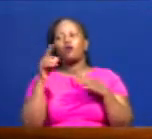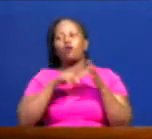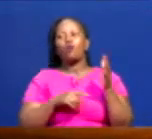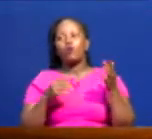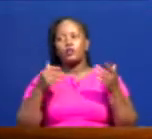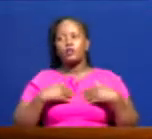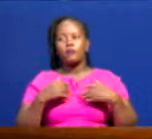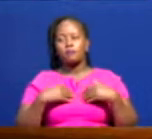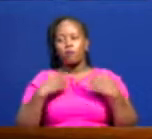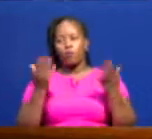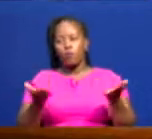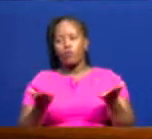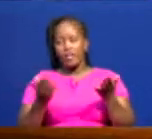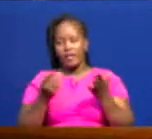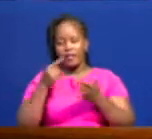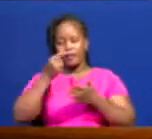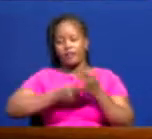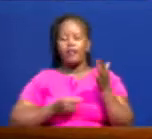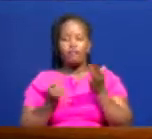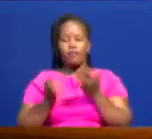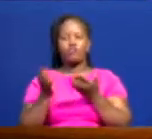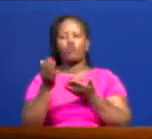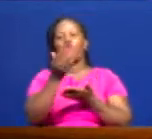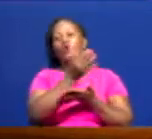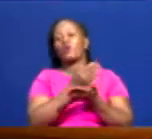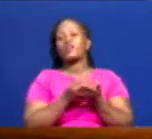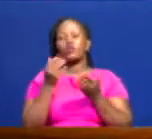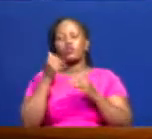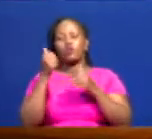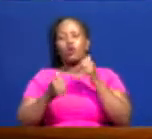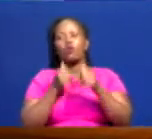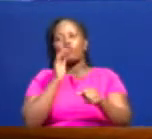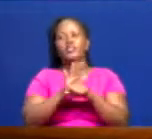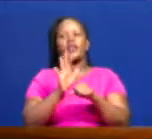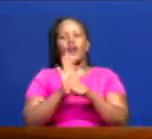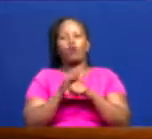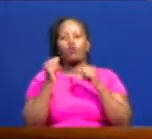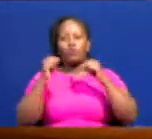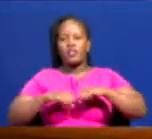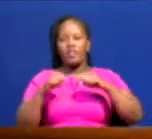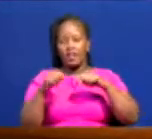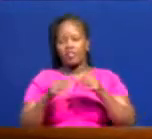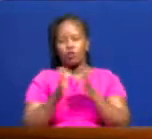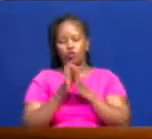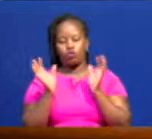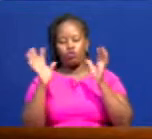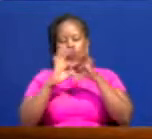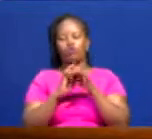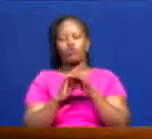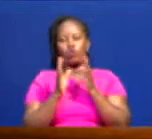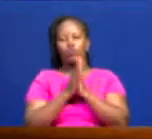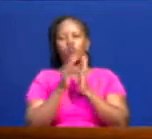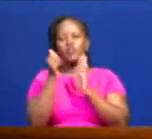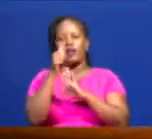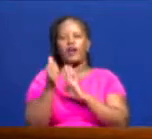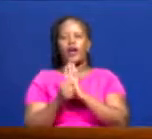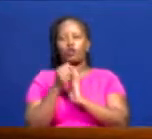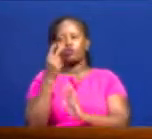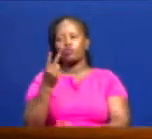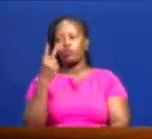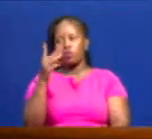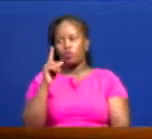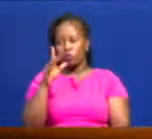of revenue that agreed with Article 221,